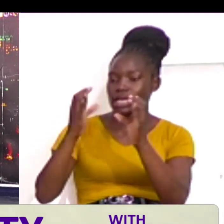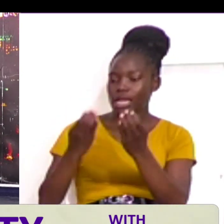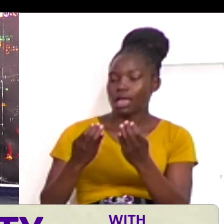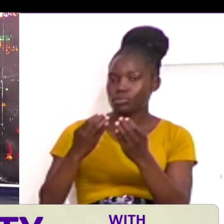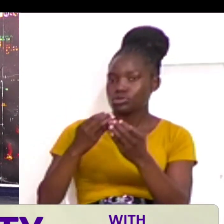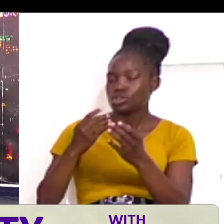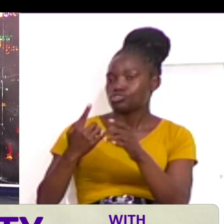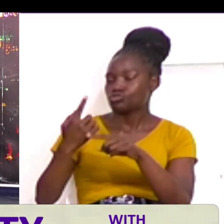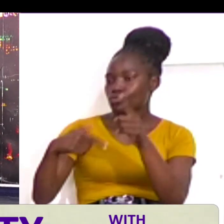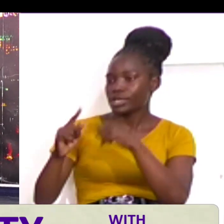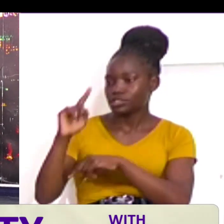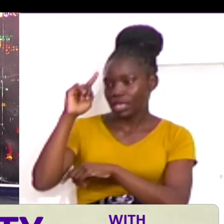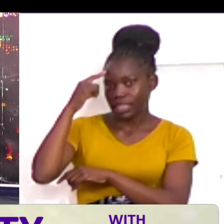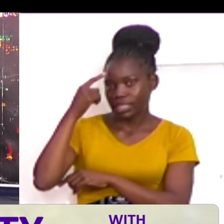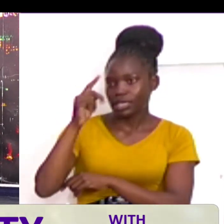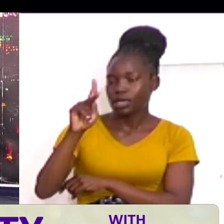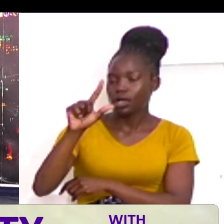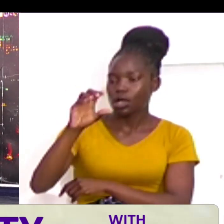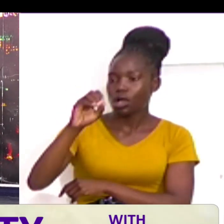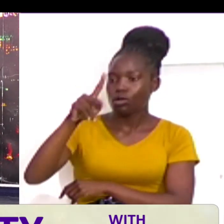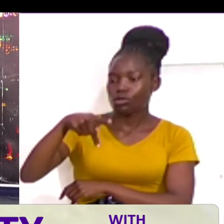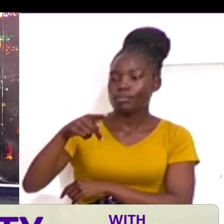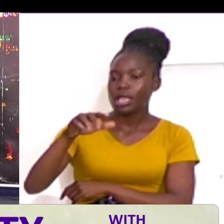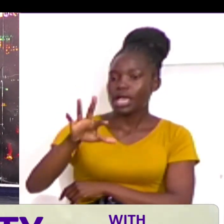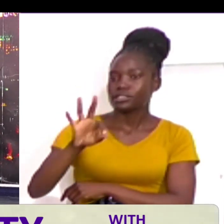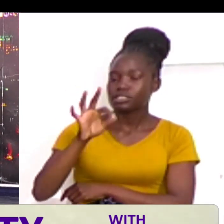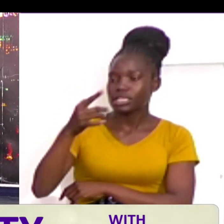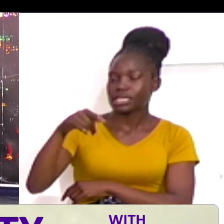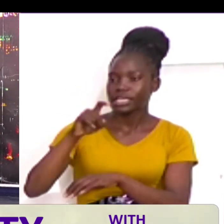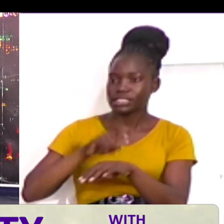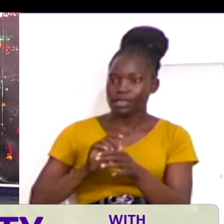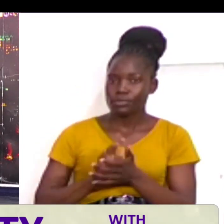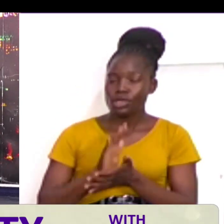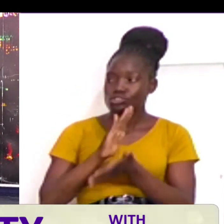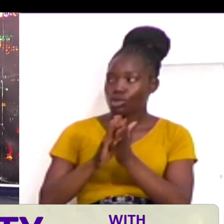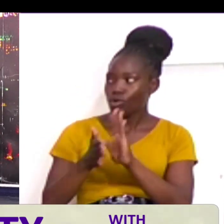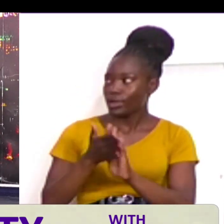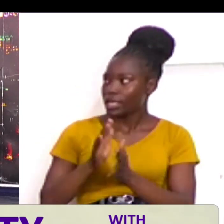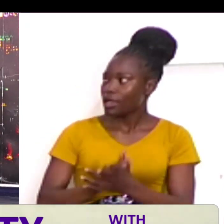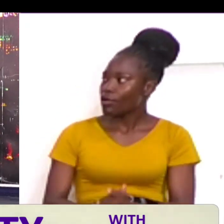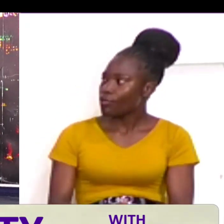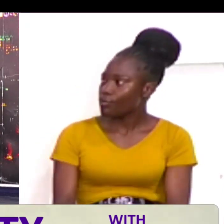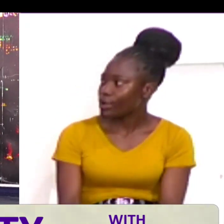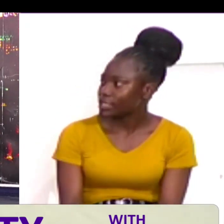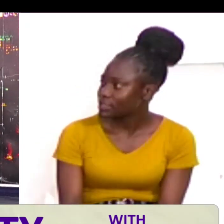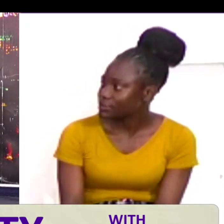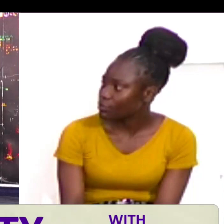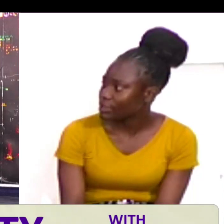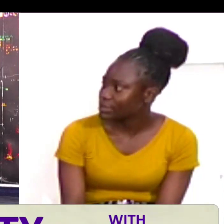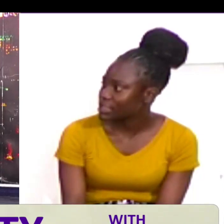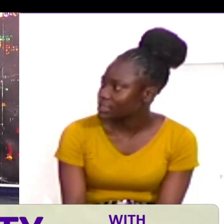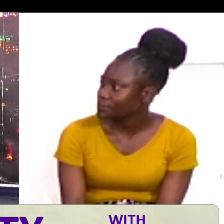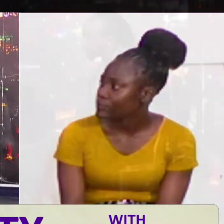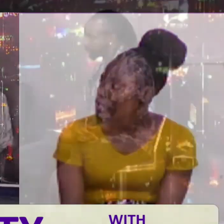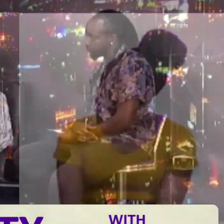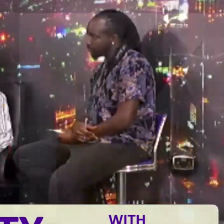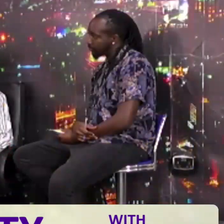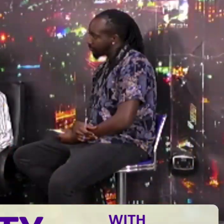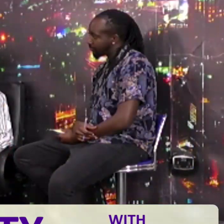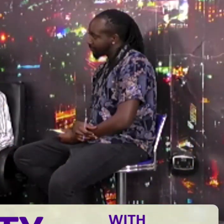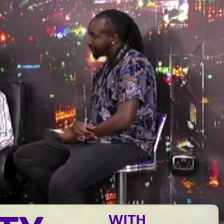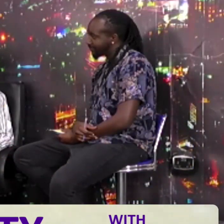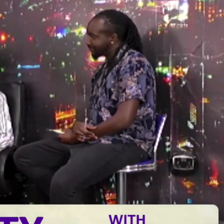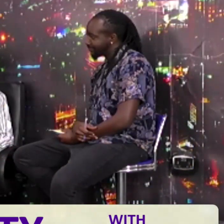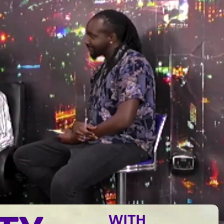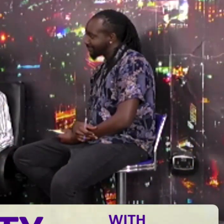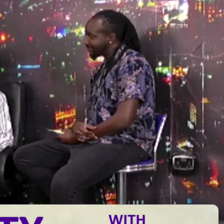I think Klopp has chosen the right time to leave Liverpool. Of course, without a doubt, yes, Elvis. One minute. I want